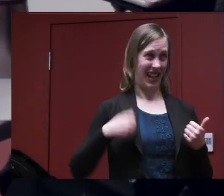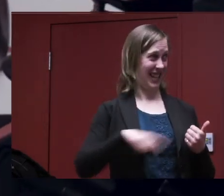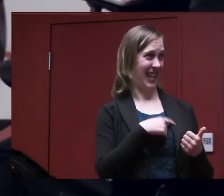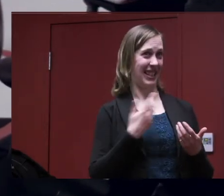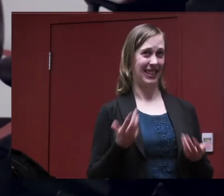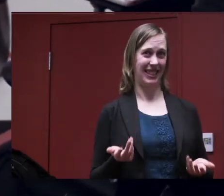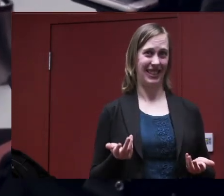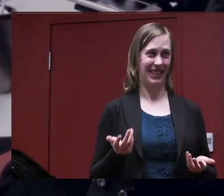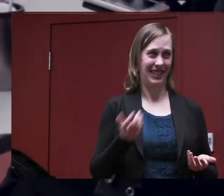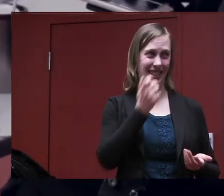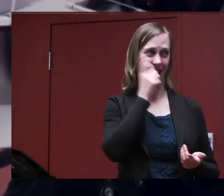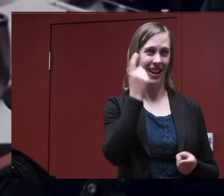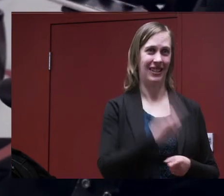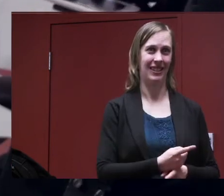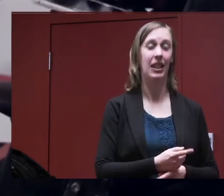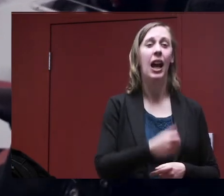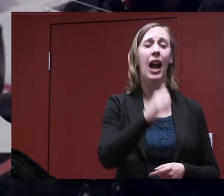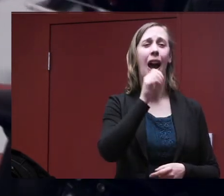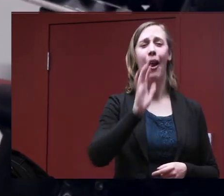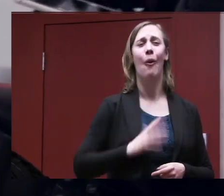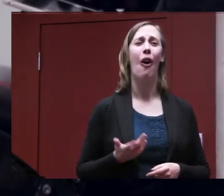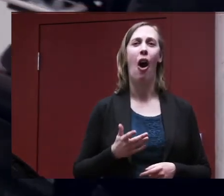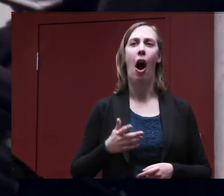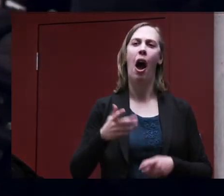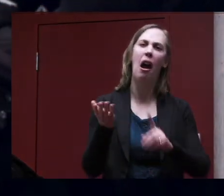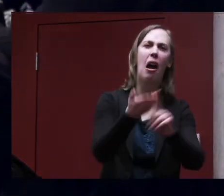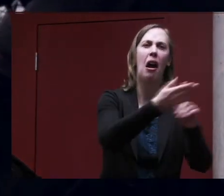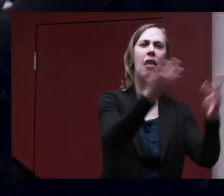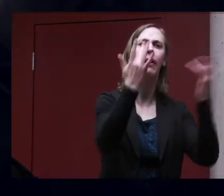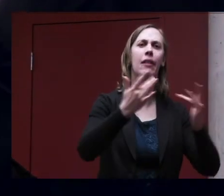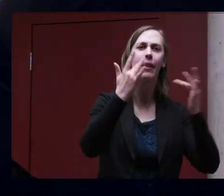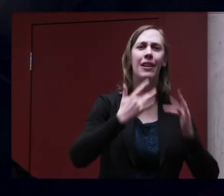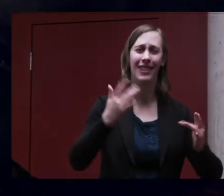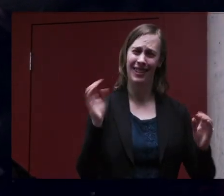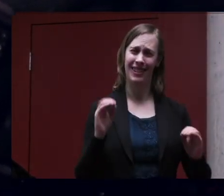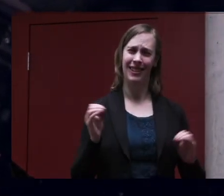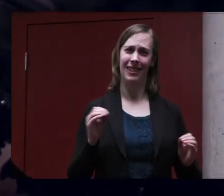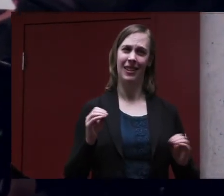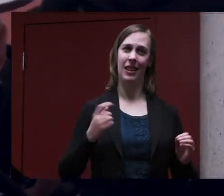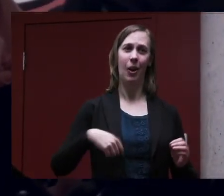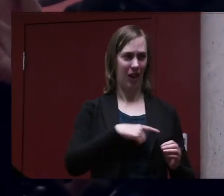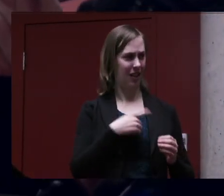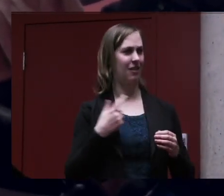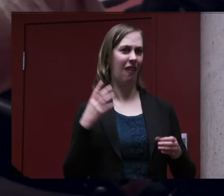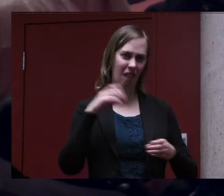this is not a pity trip for any of us. We are actively